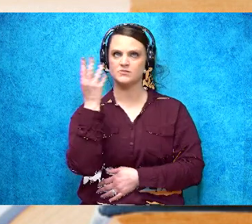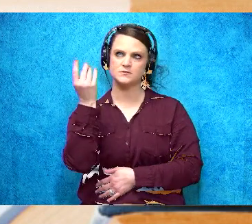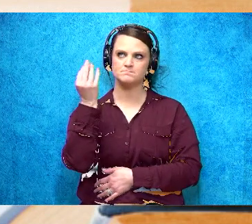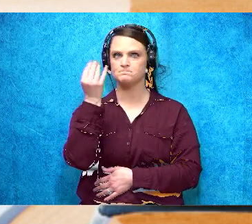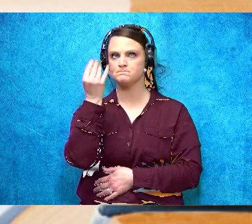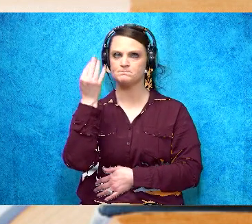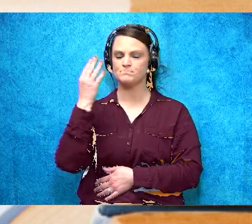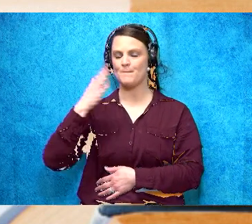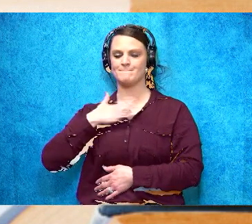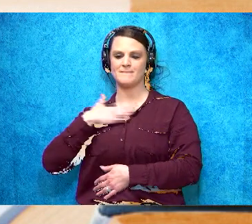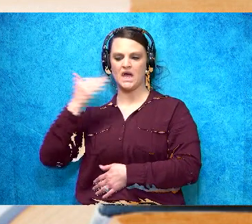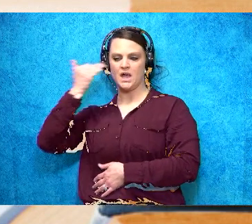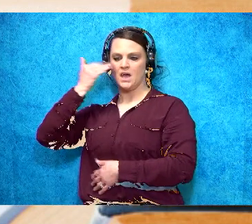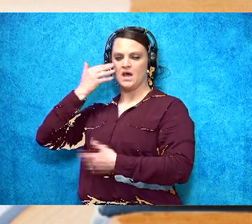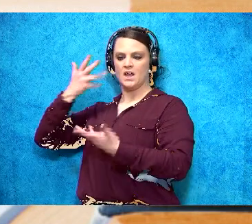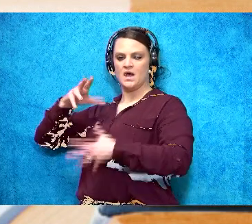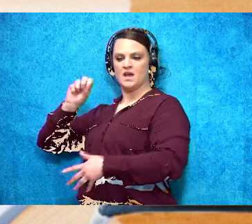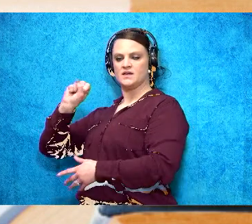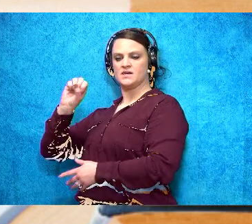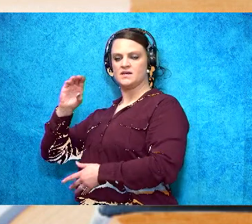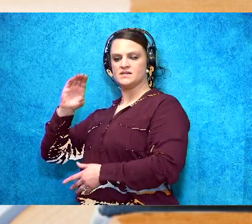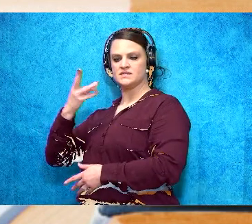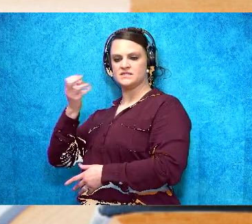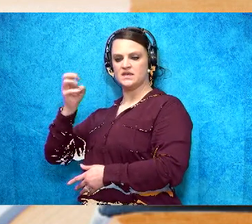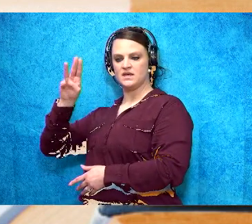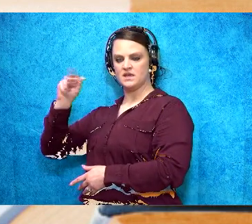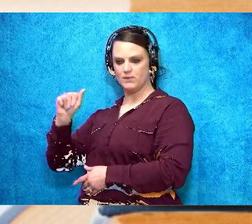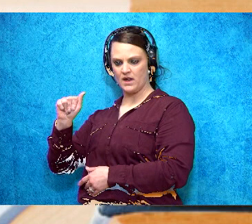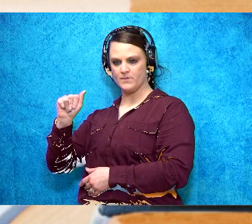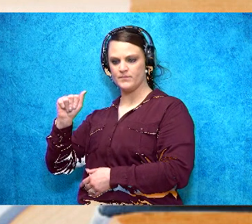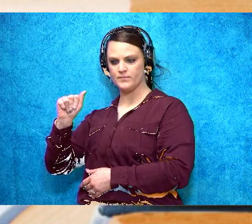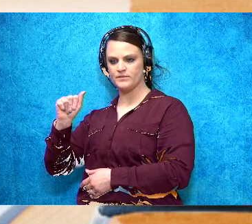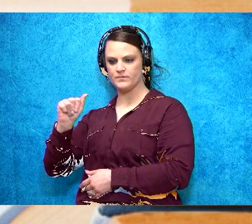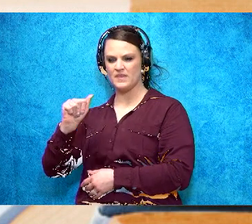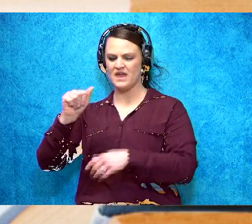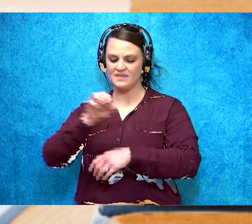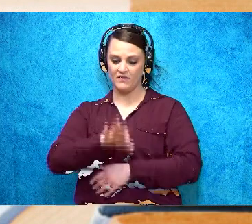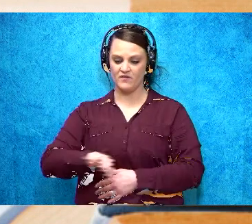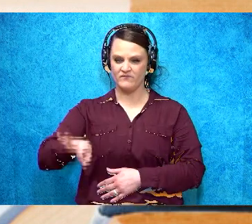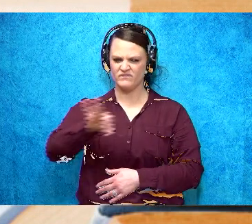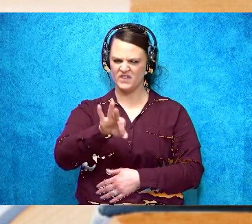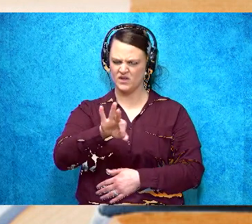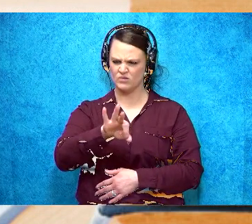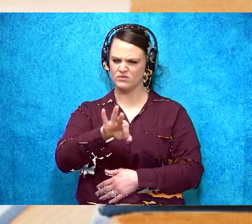schema again, okay? What is the significance of the field?